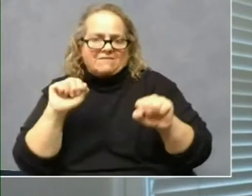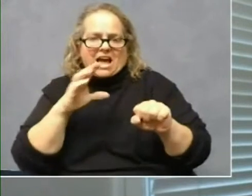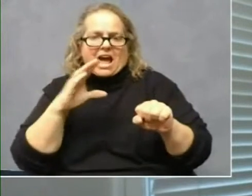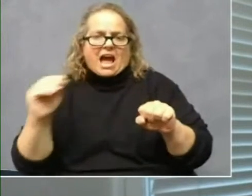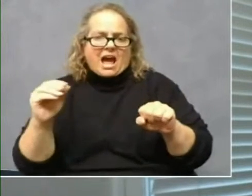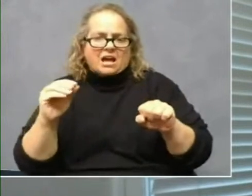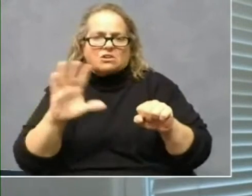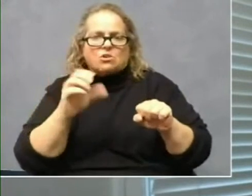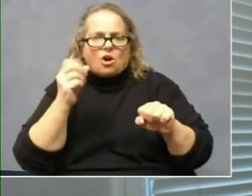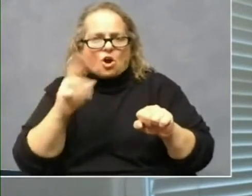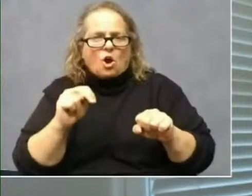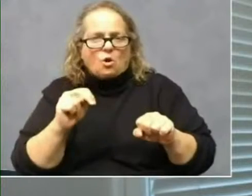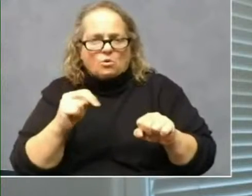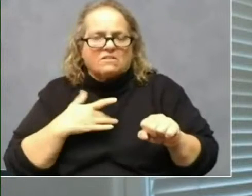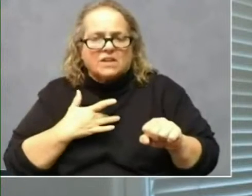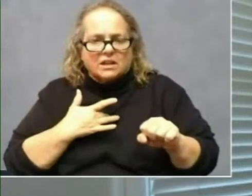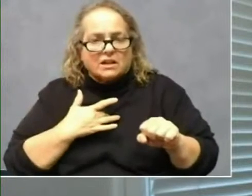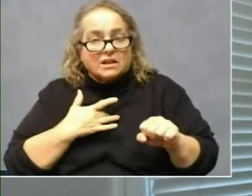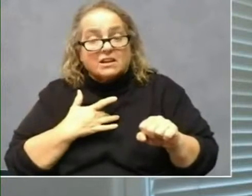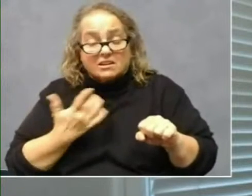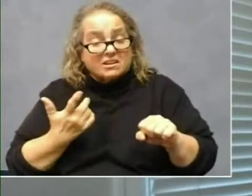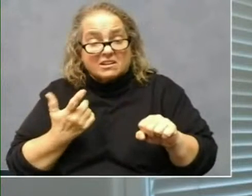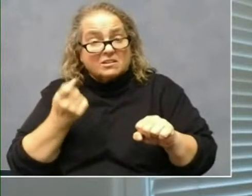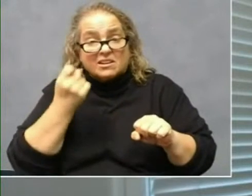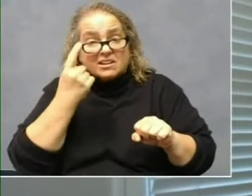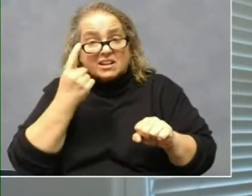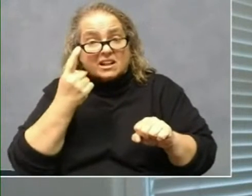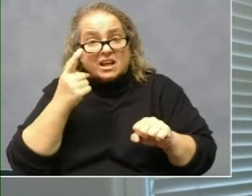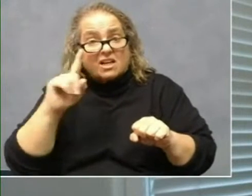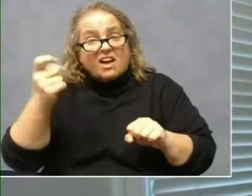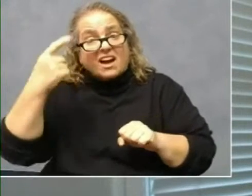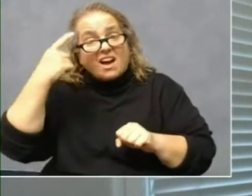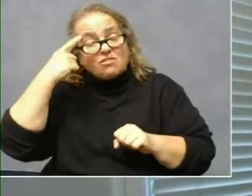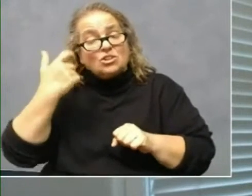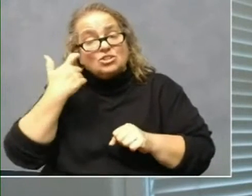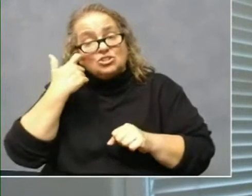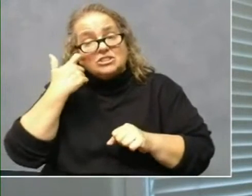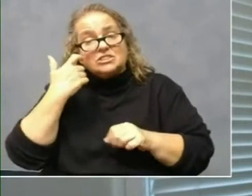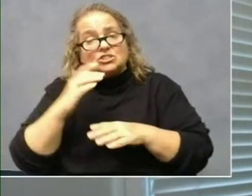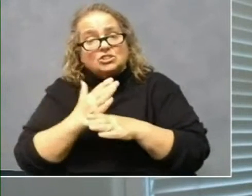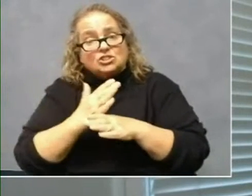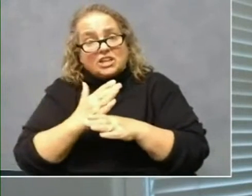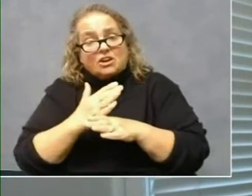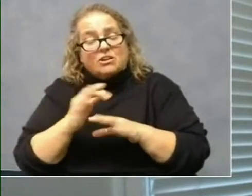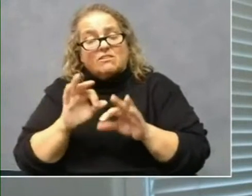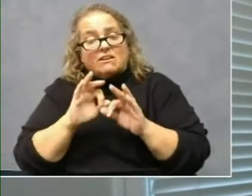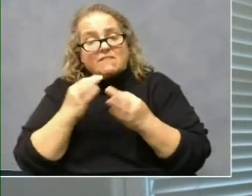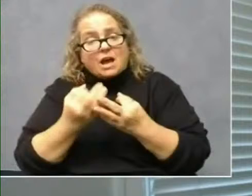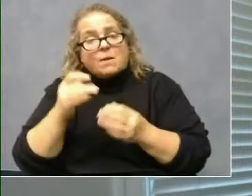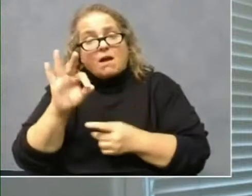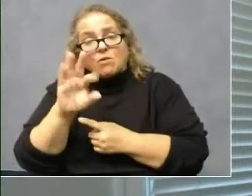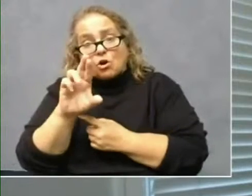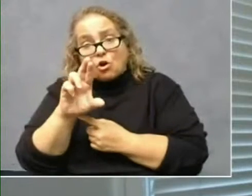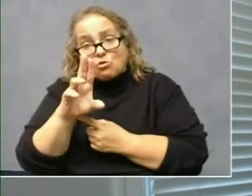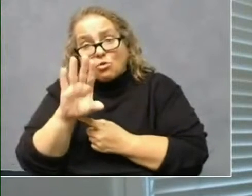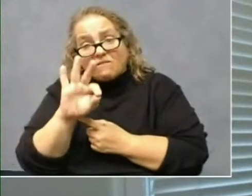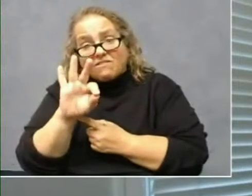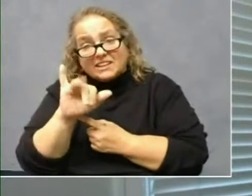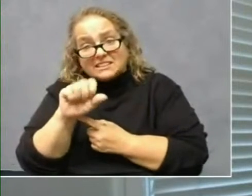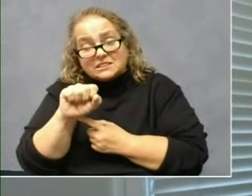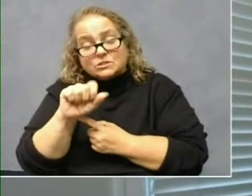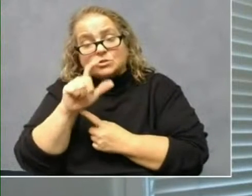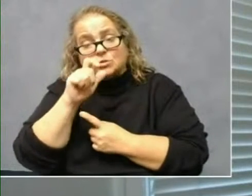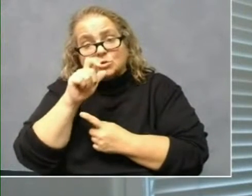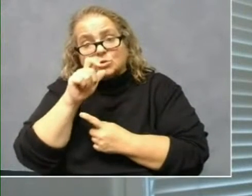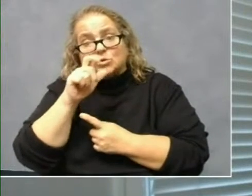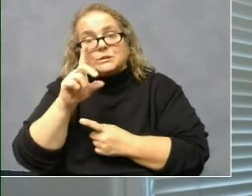family's permission, the story of Rufus, who did contact the disease through a school contact. So folks, we